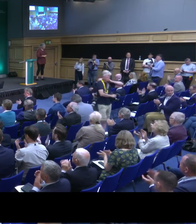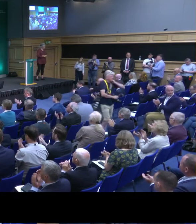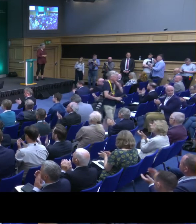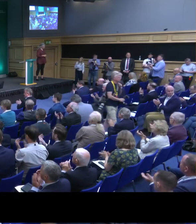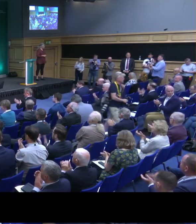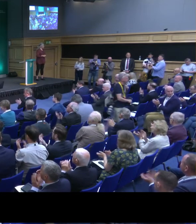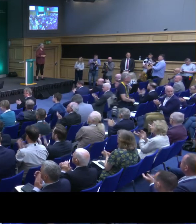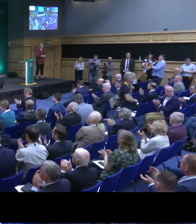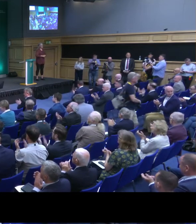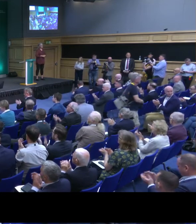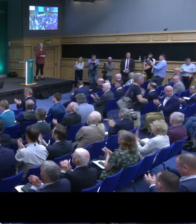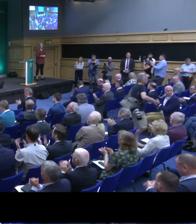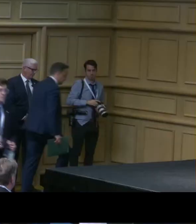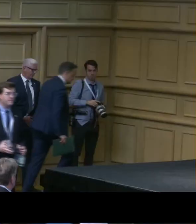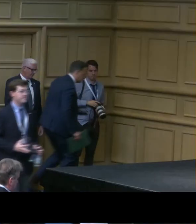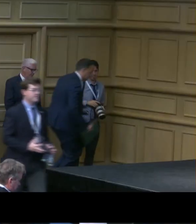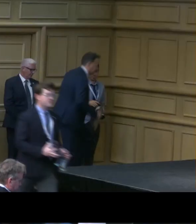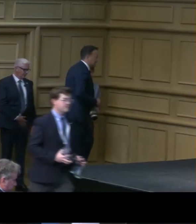all right